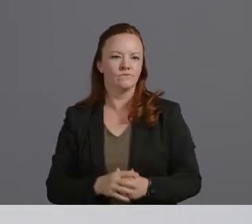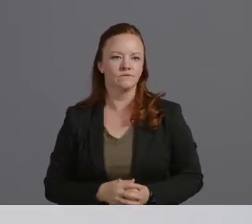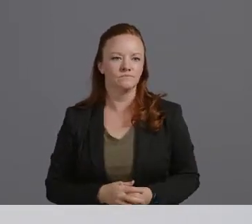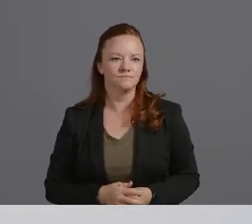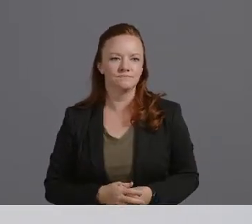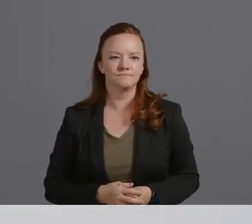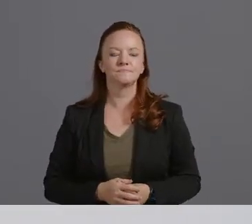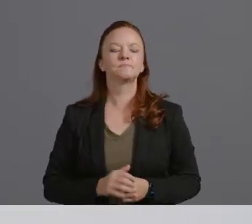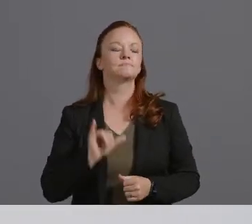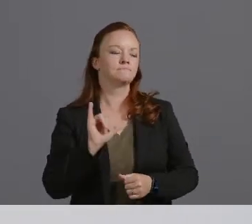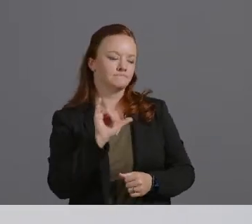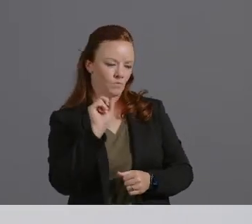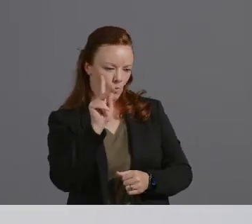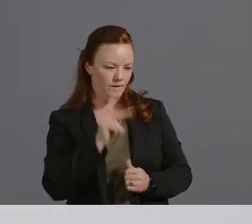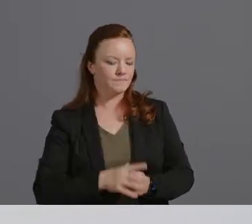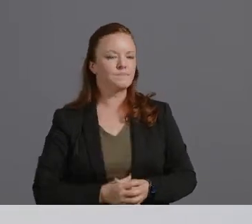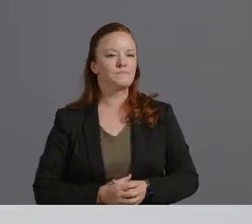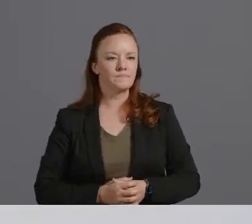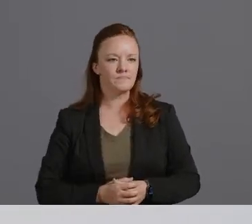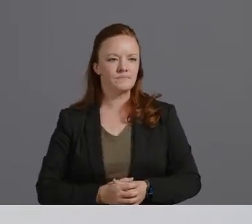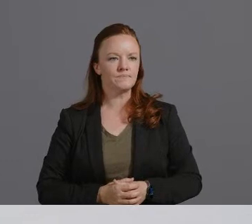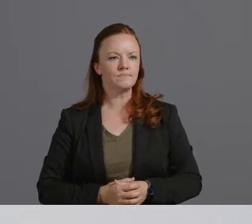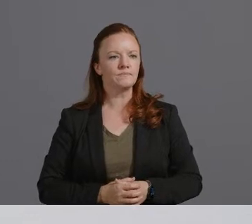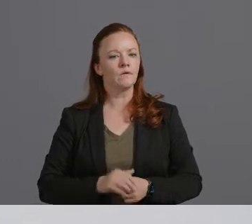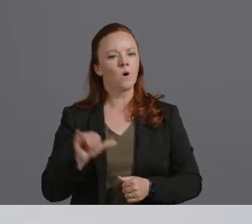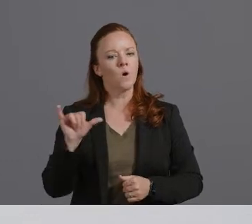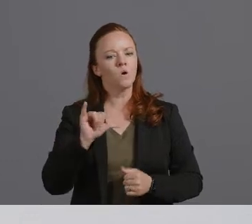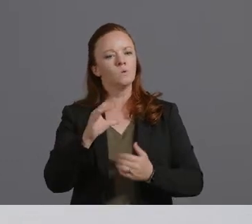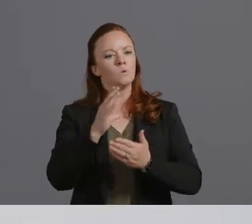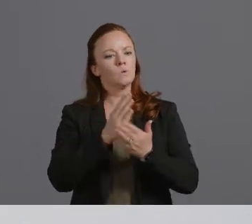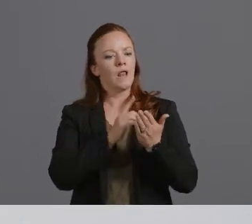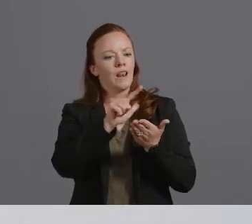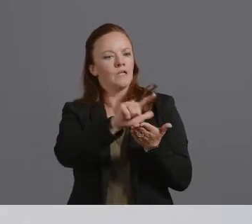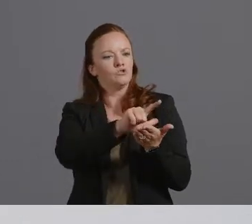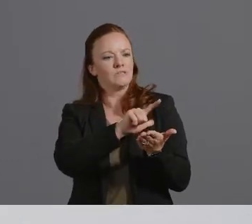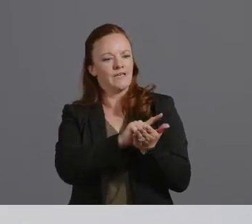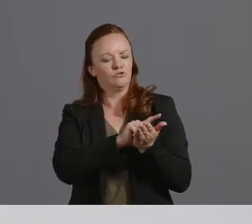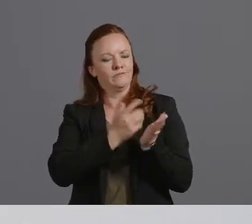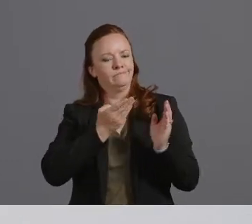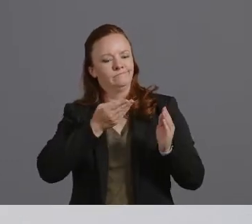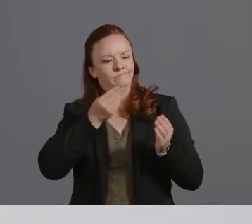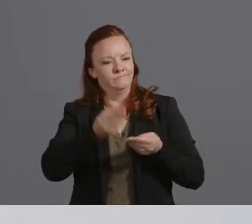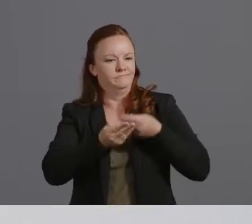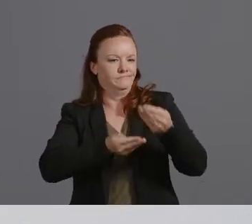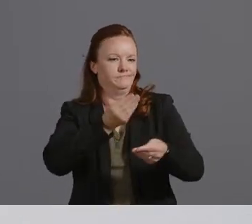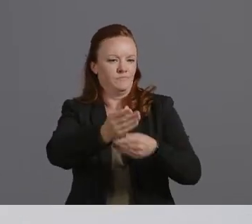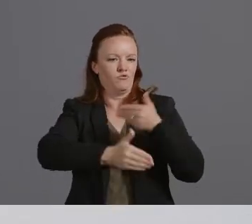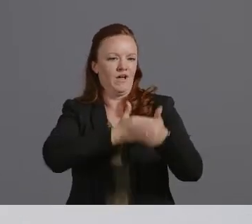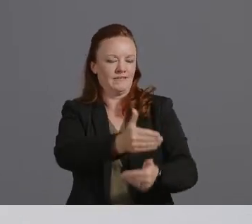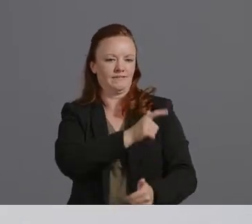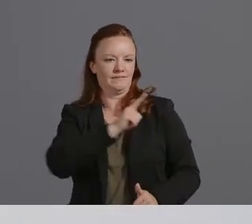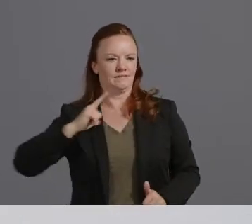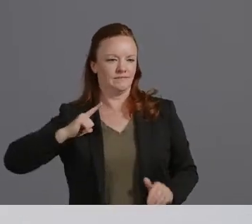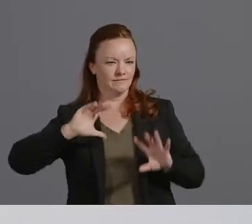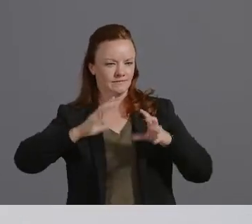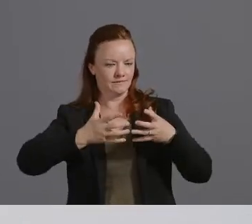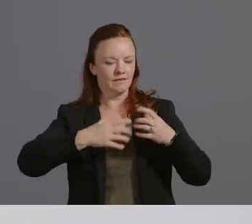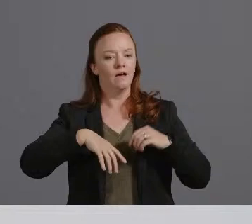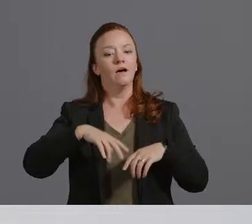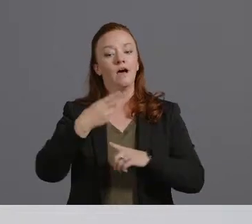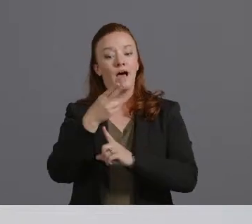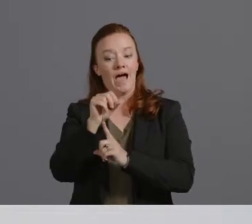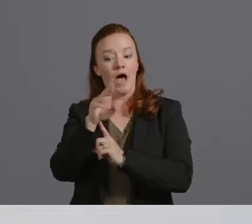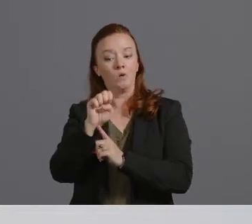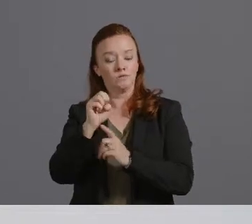Okay. Also, there's some legislation making its way through, got out of the House, in fact, to say